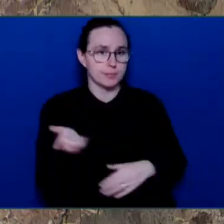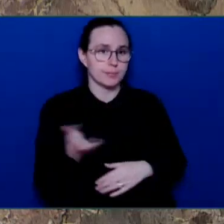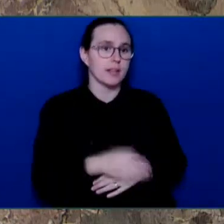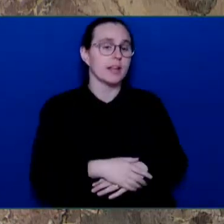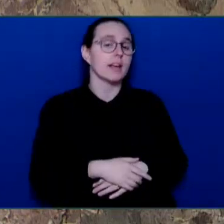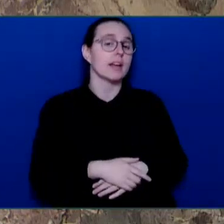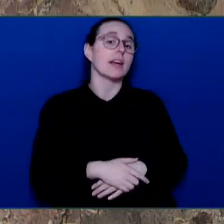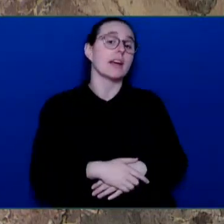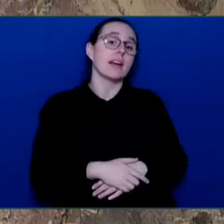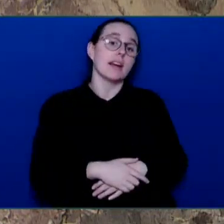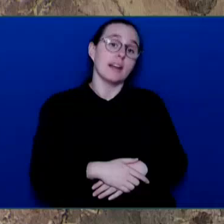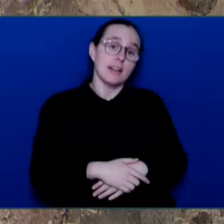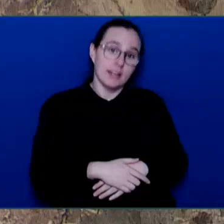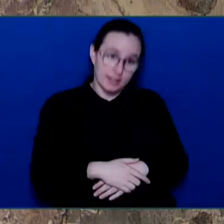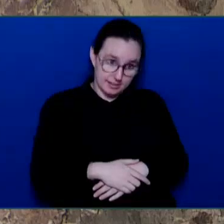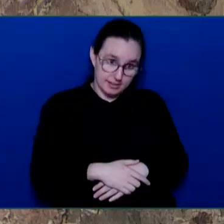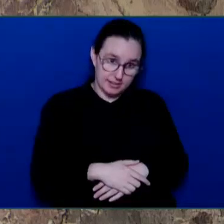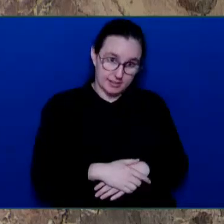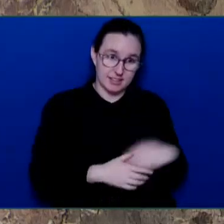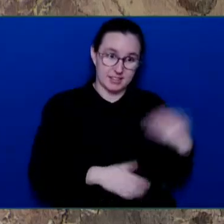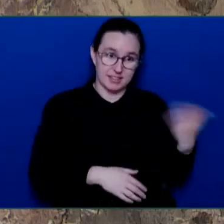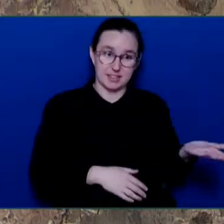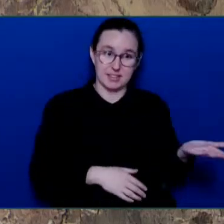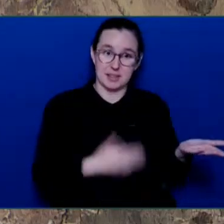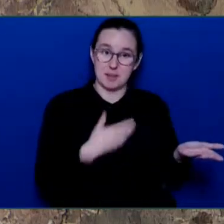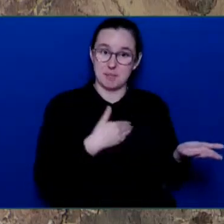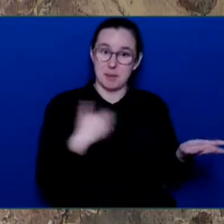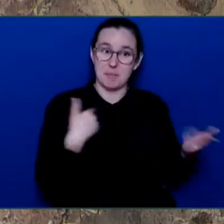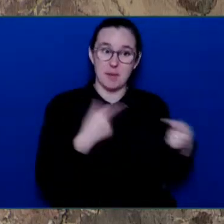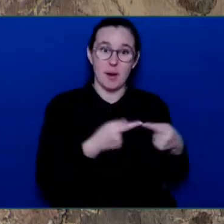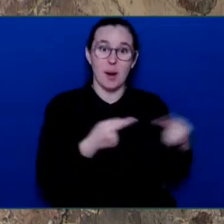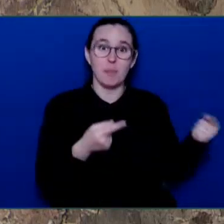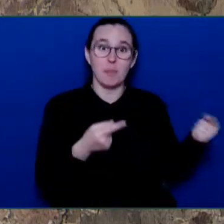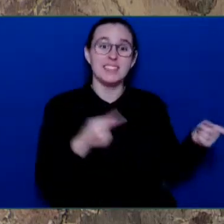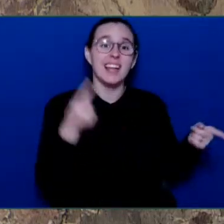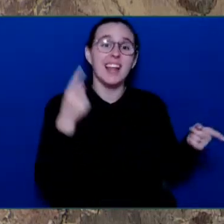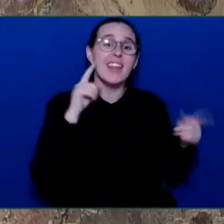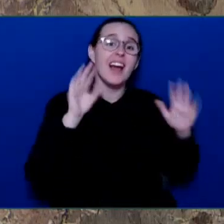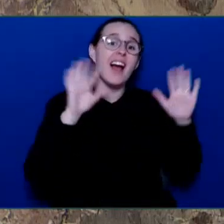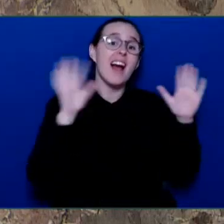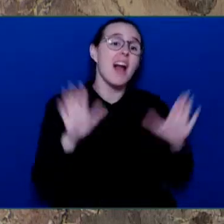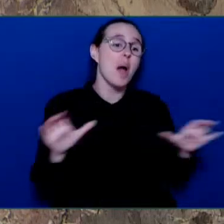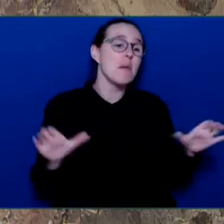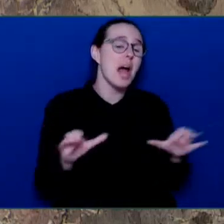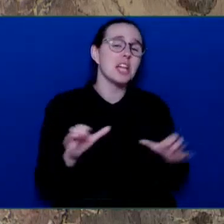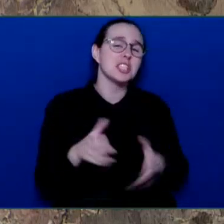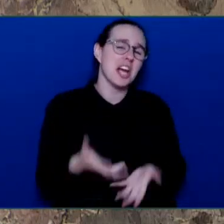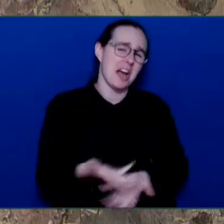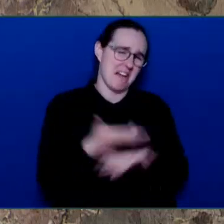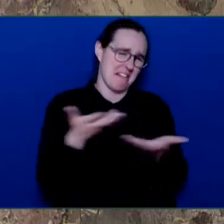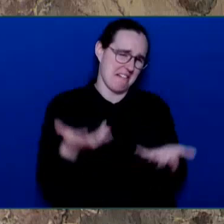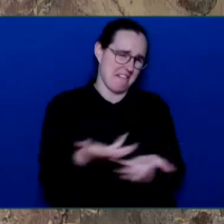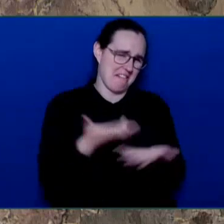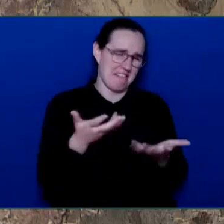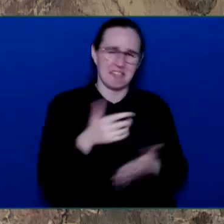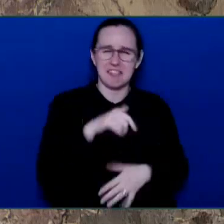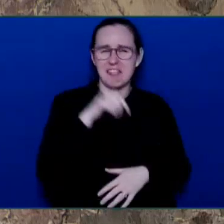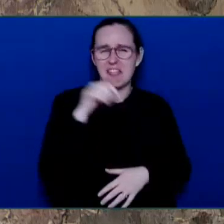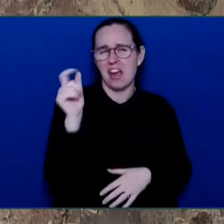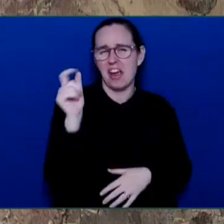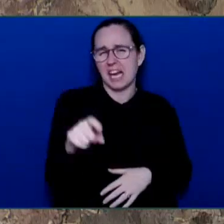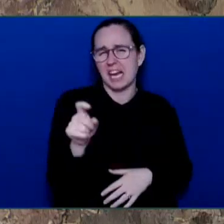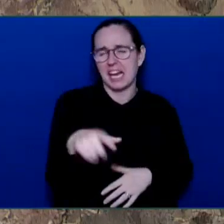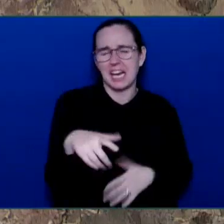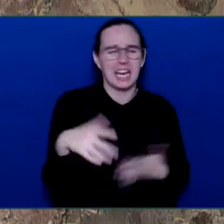for climate action isn't here and that it's not happening in BC and that it's not happening around the globe, but in fact, the exact opposite